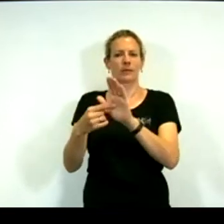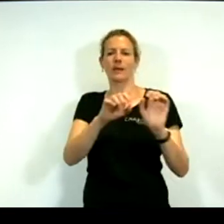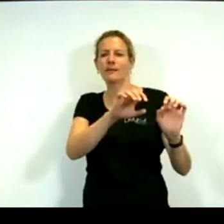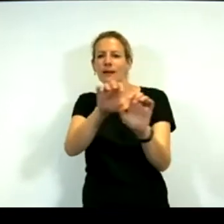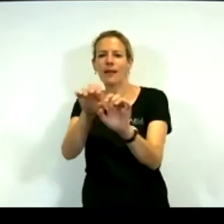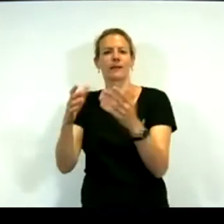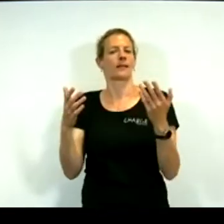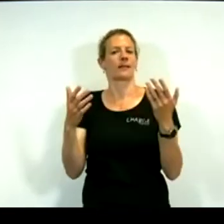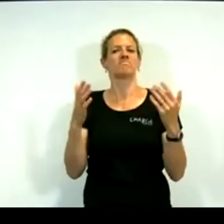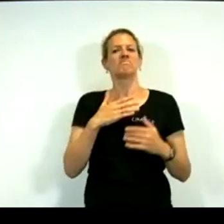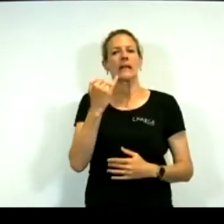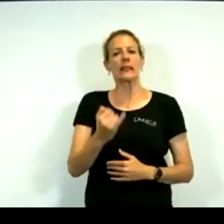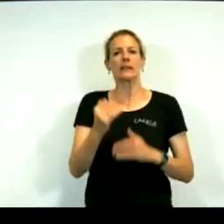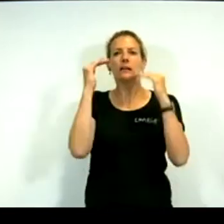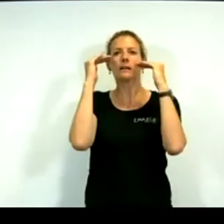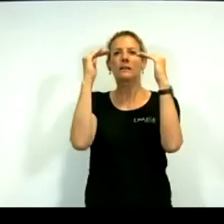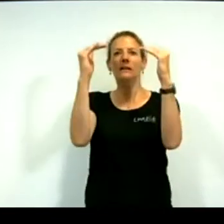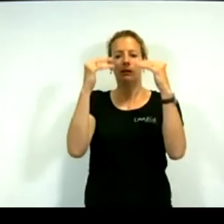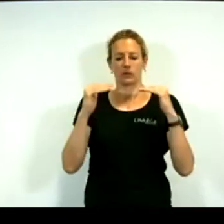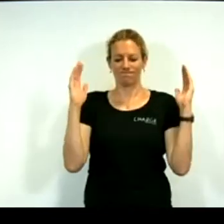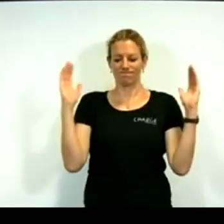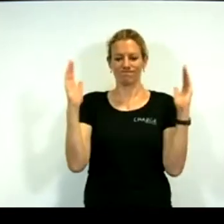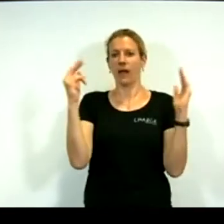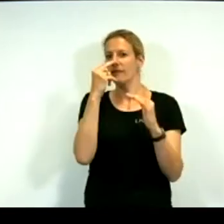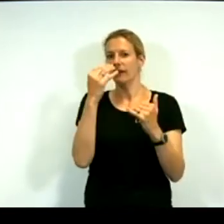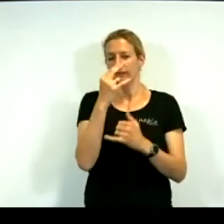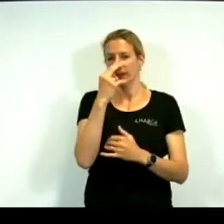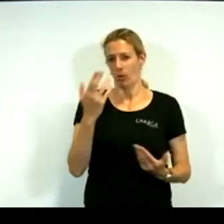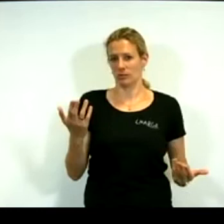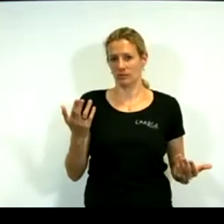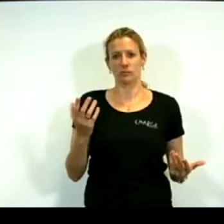eye. It's a very easy thing to do, but they don't do it.